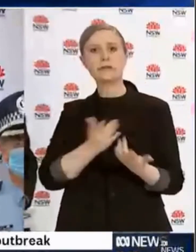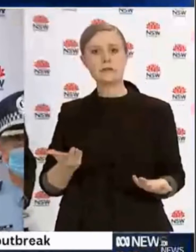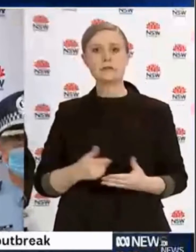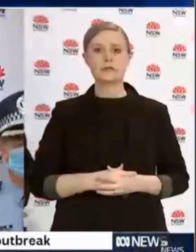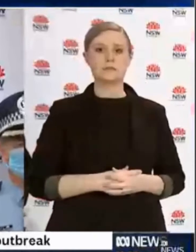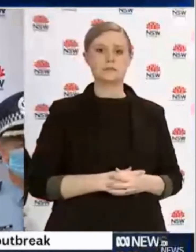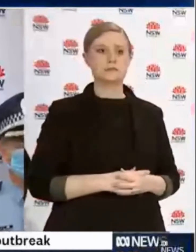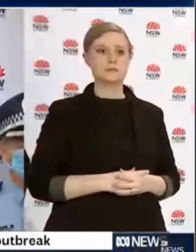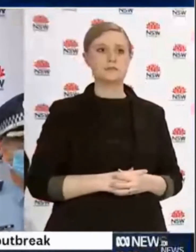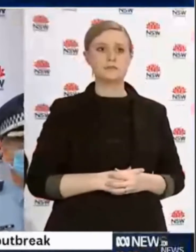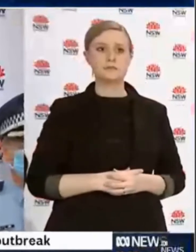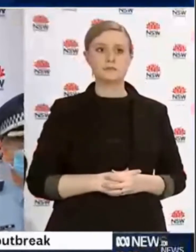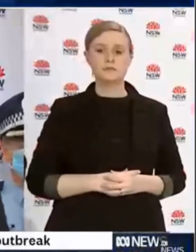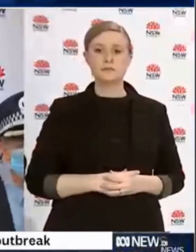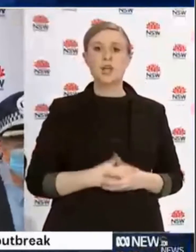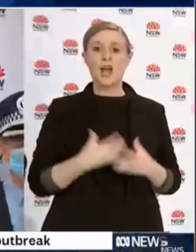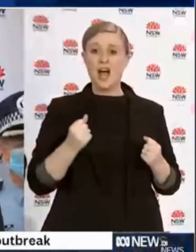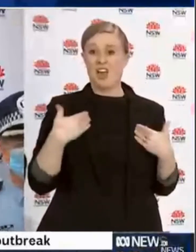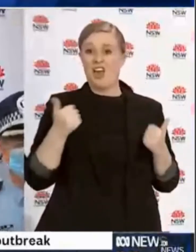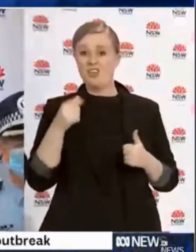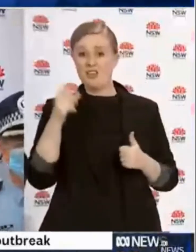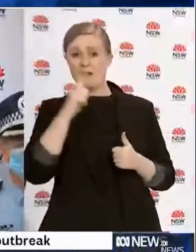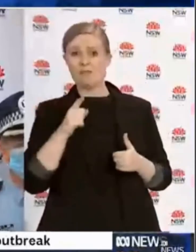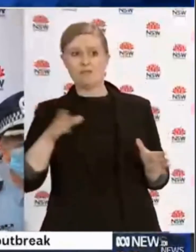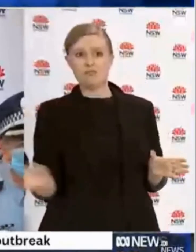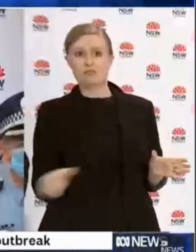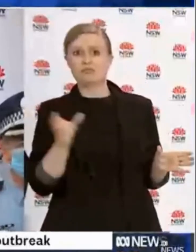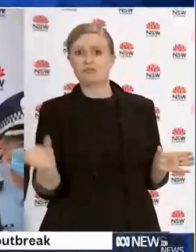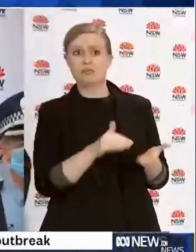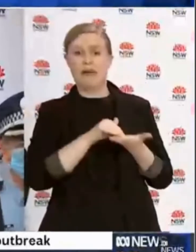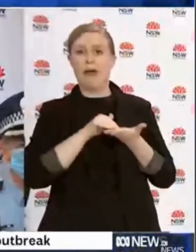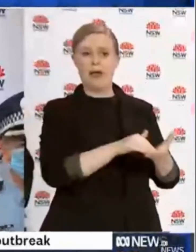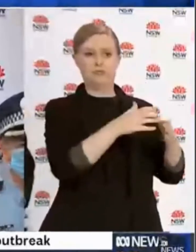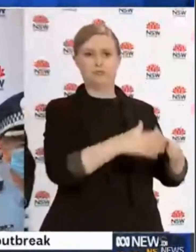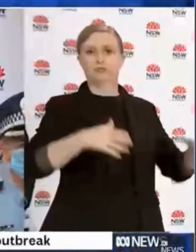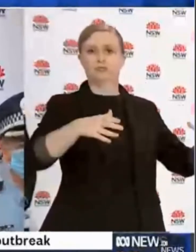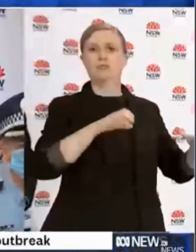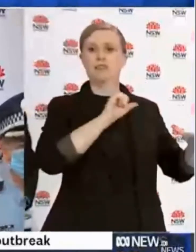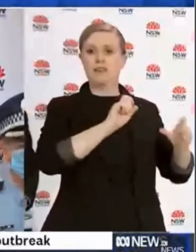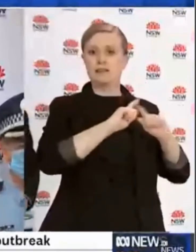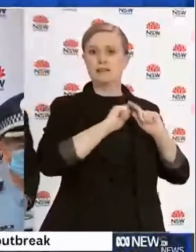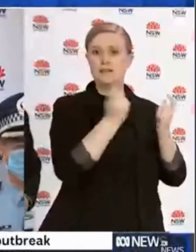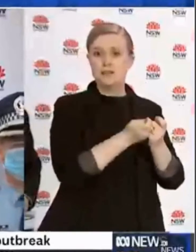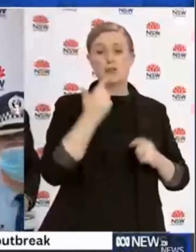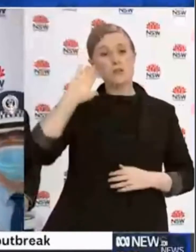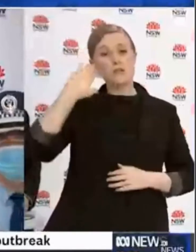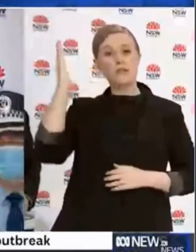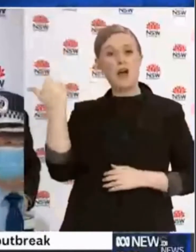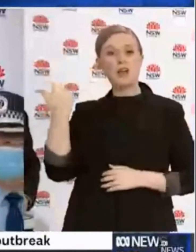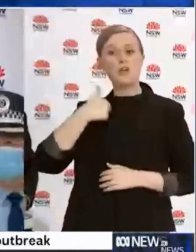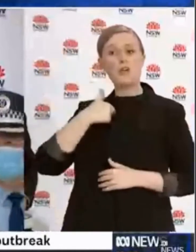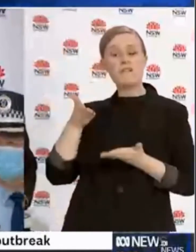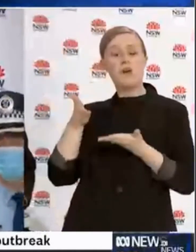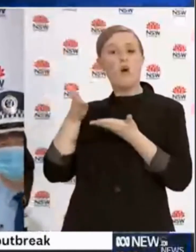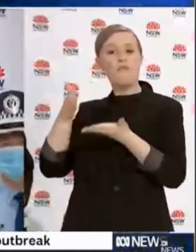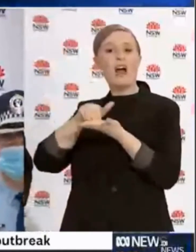assistance in the tracing team, as we've had. I mean, I remember when Victoria was having challenges, we offered them assistance, and we've offered other states assistance, and they've been really good.